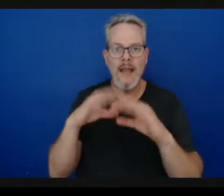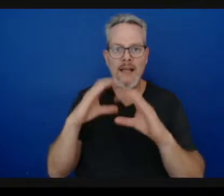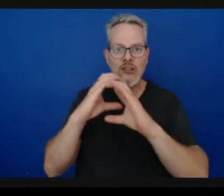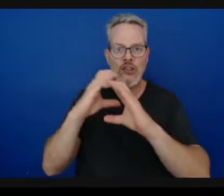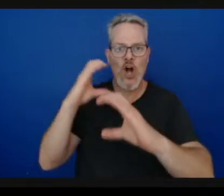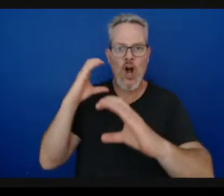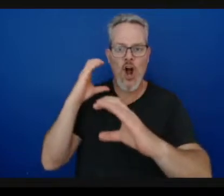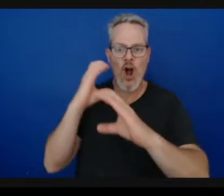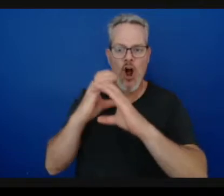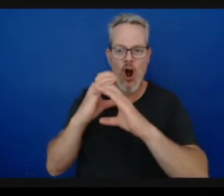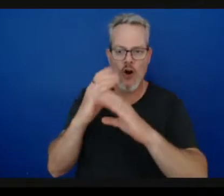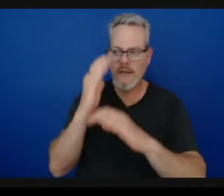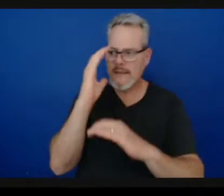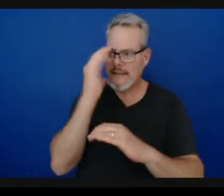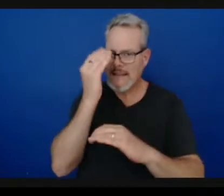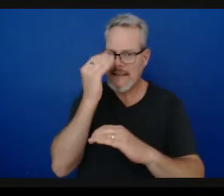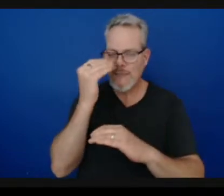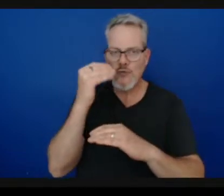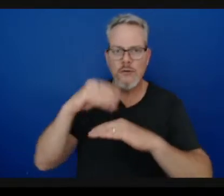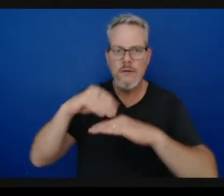the top of the